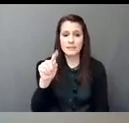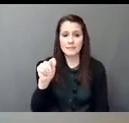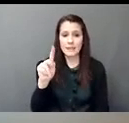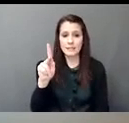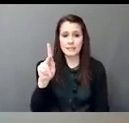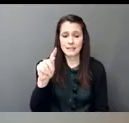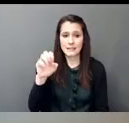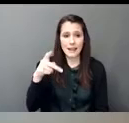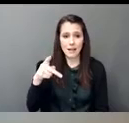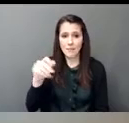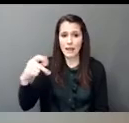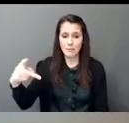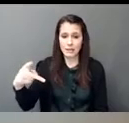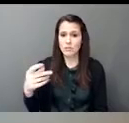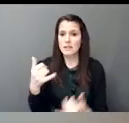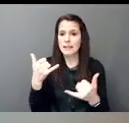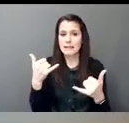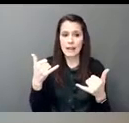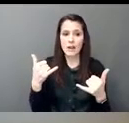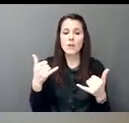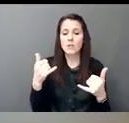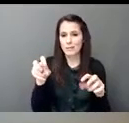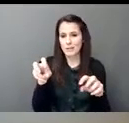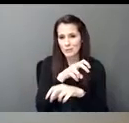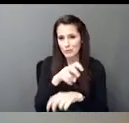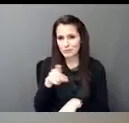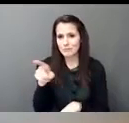So I'm now going to switch to the web browser again